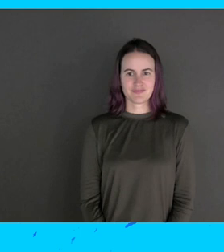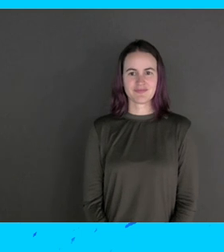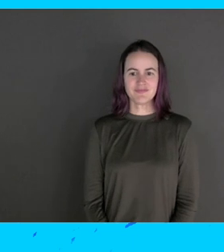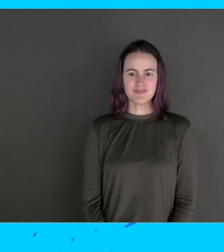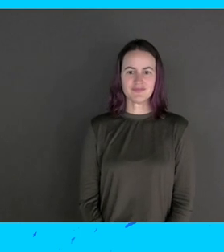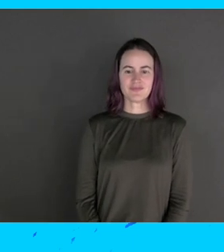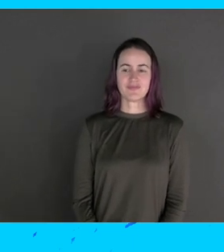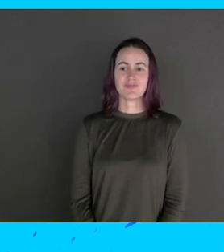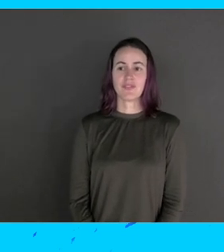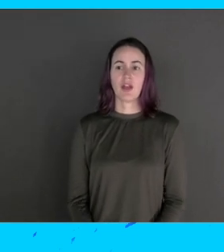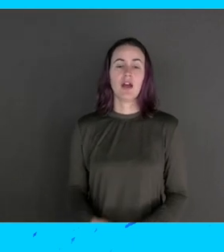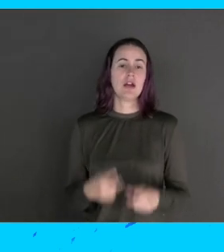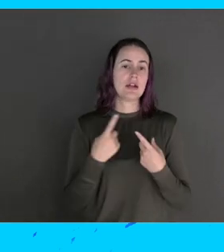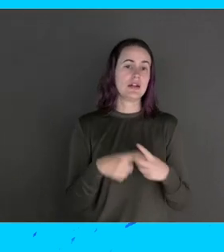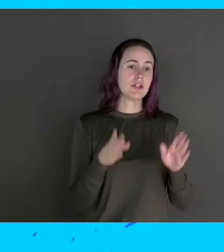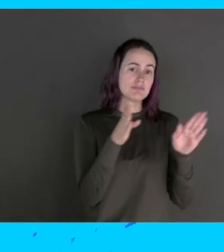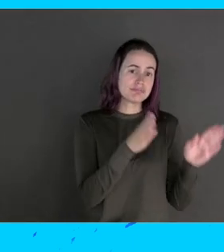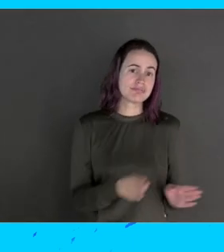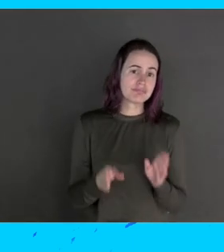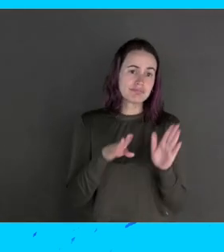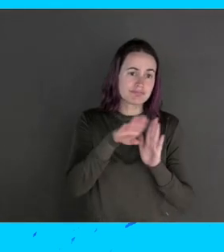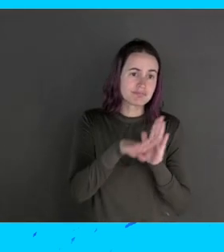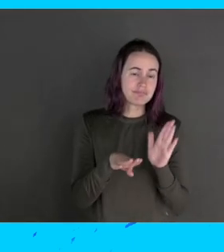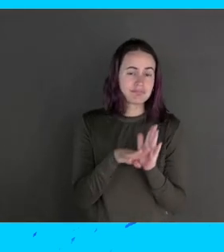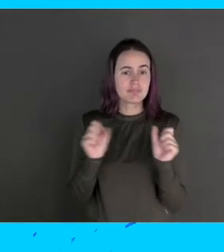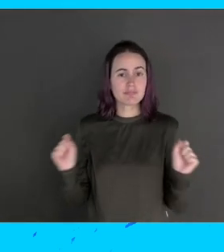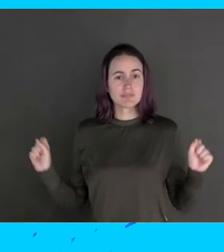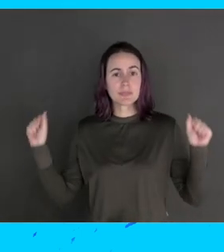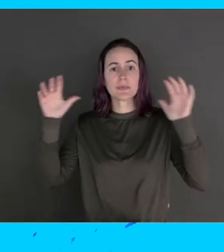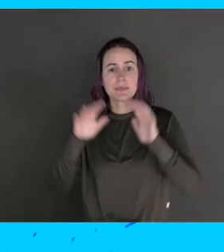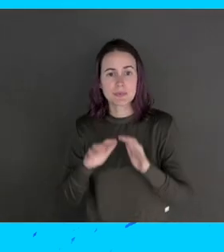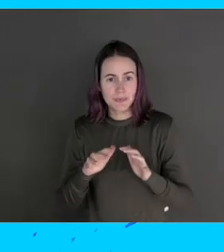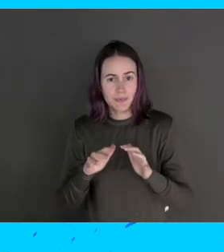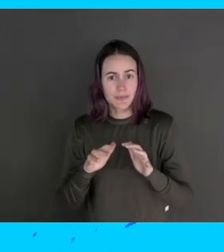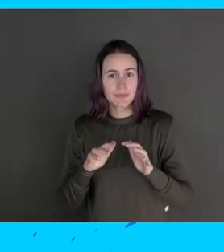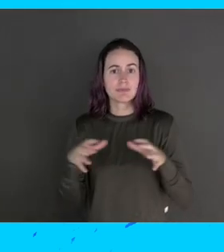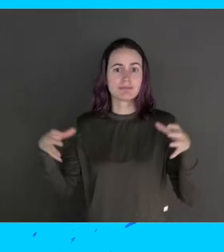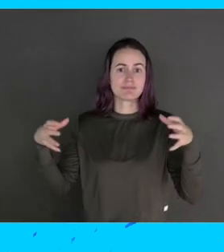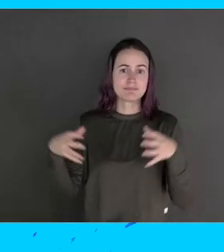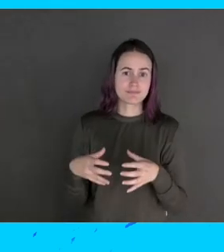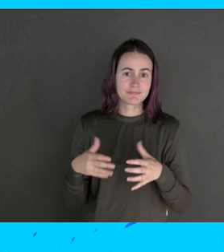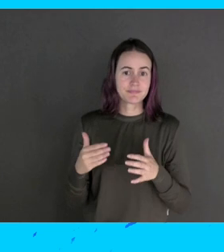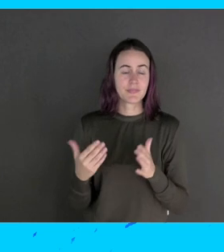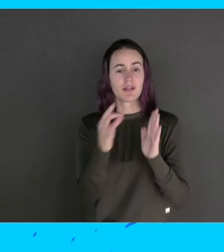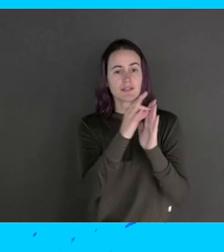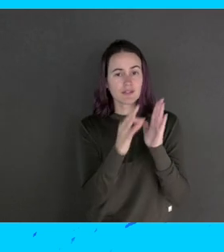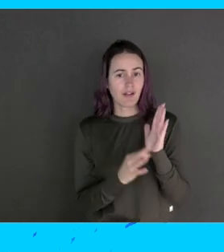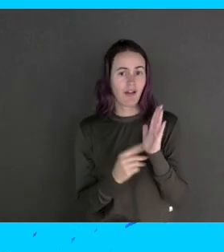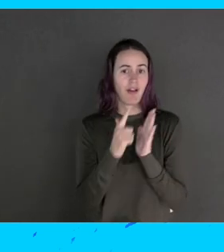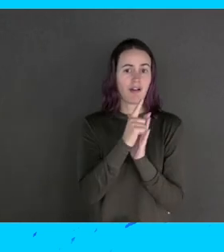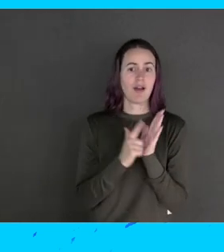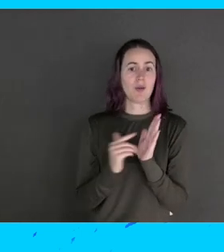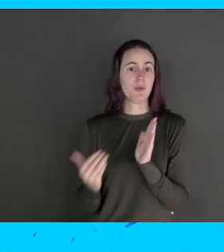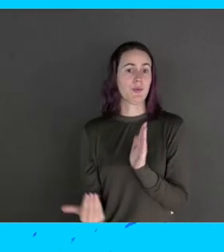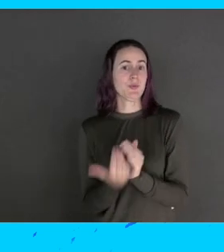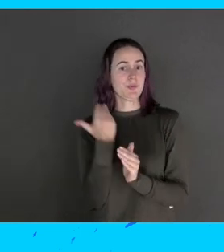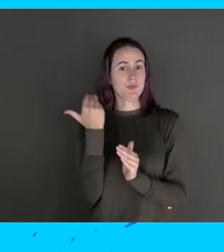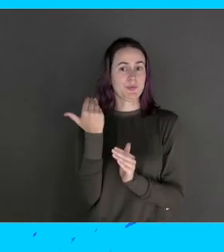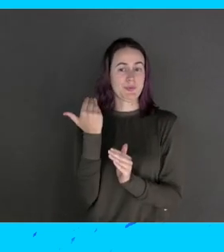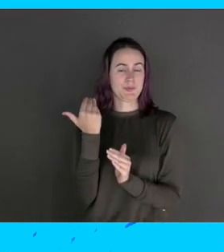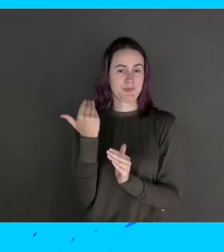agendas, convene collective action and coalitions, and write new policies and programs, as well as research